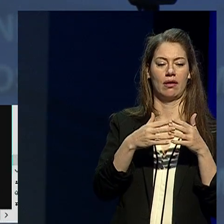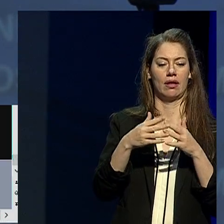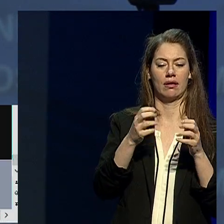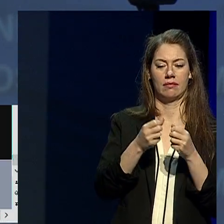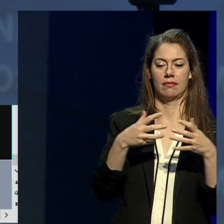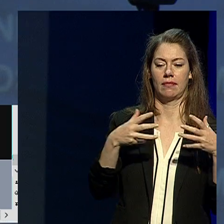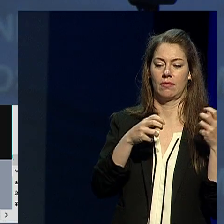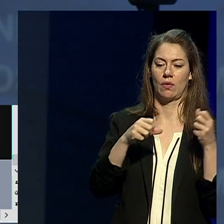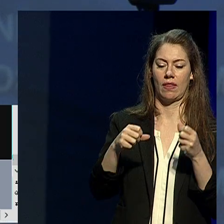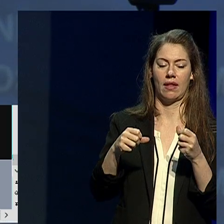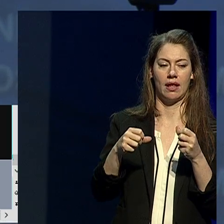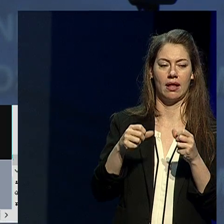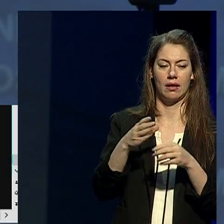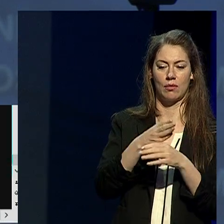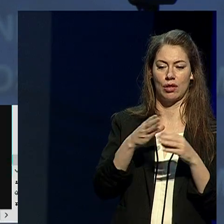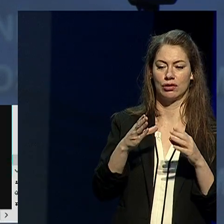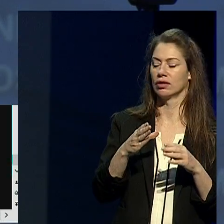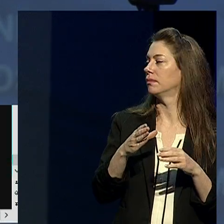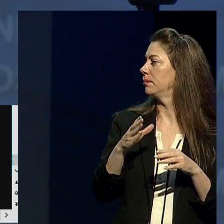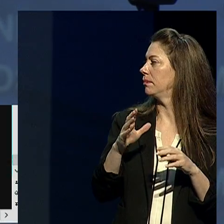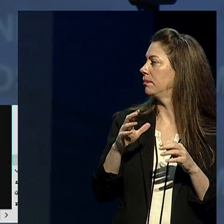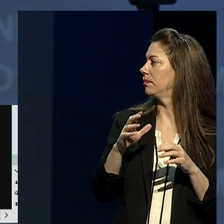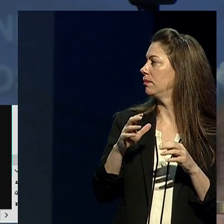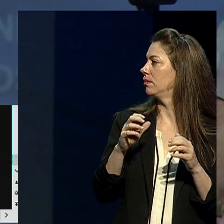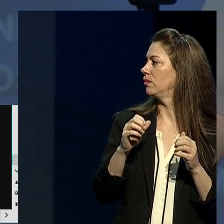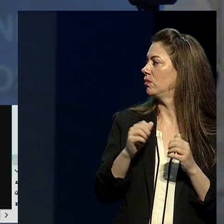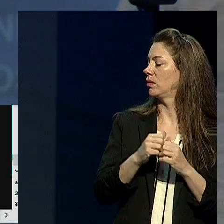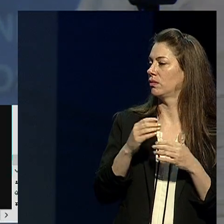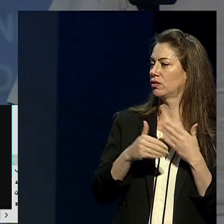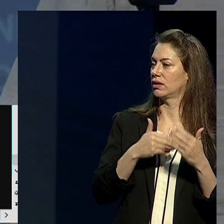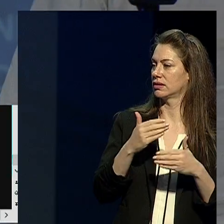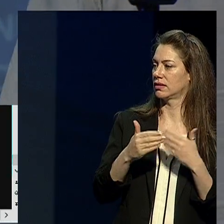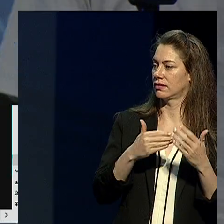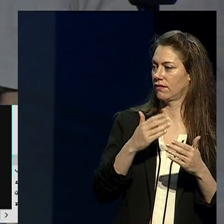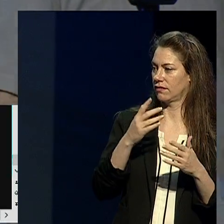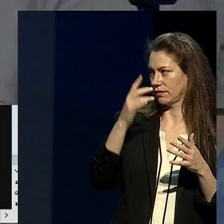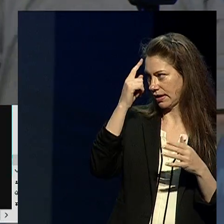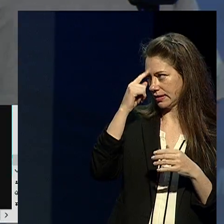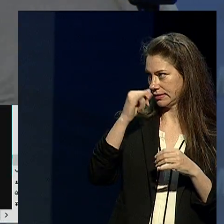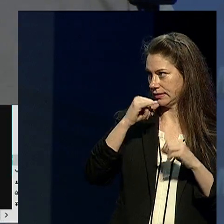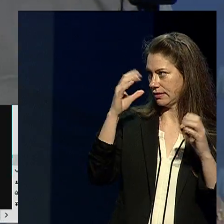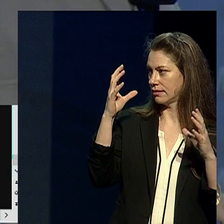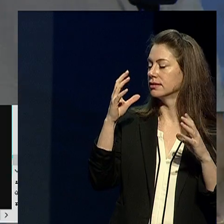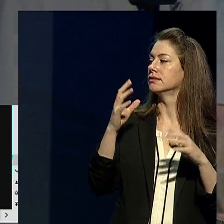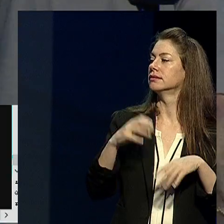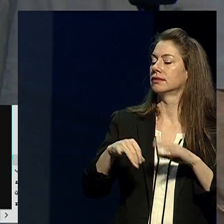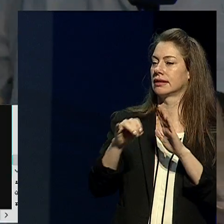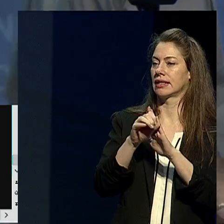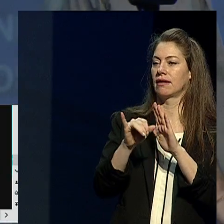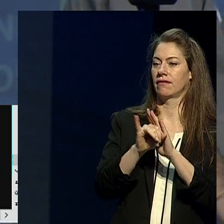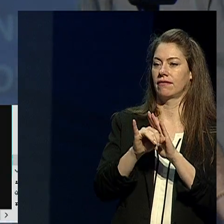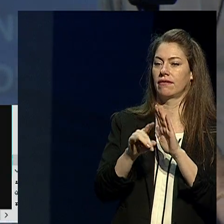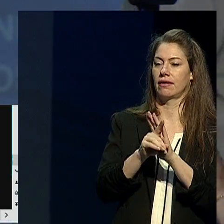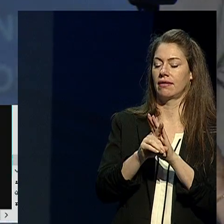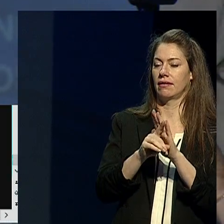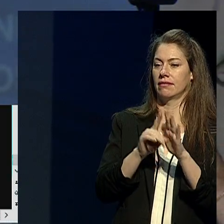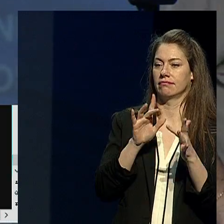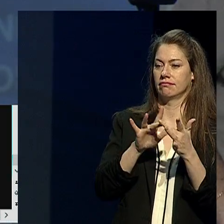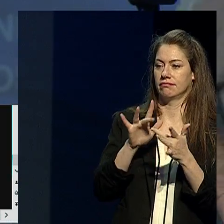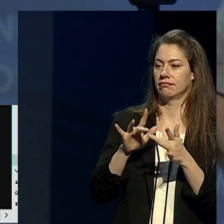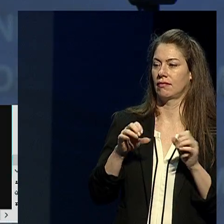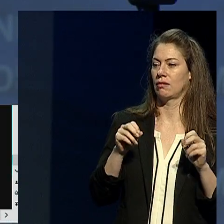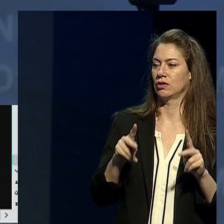and strengthening partnerships with our progressive allies, identifying outreach opportunities,